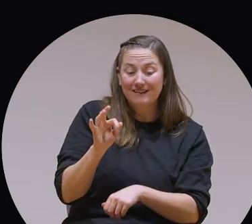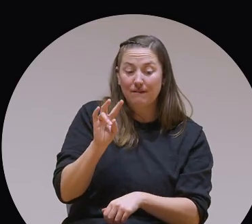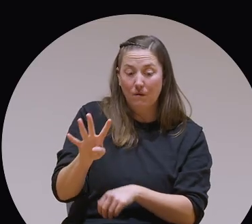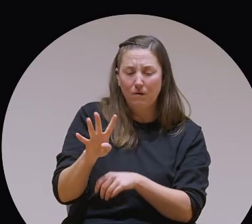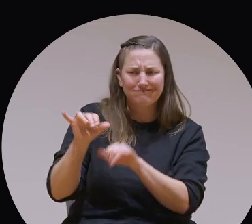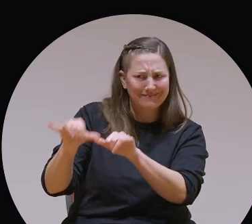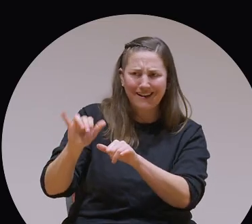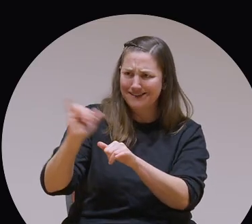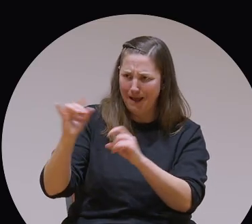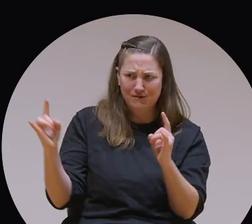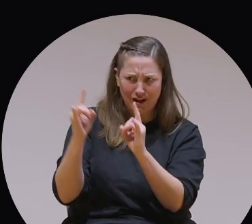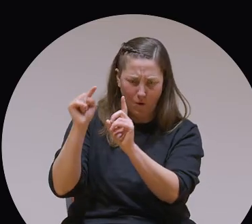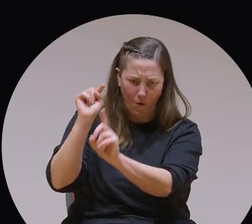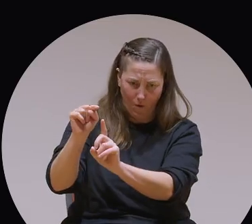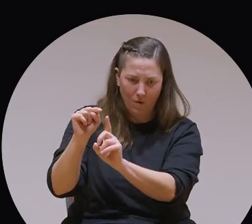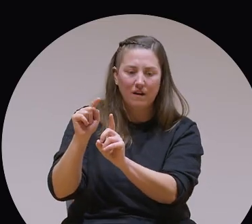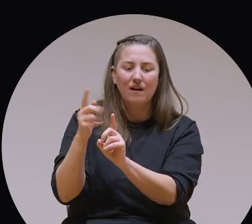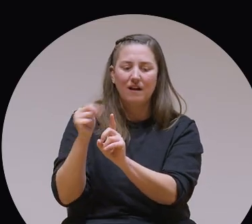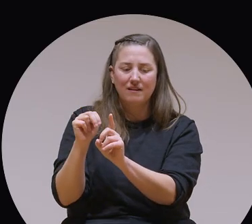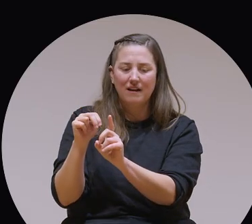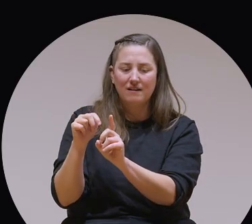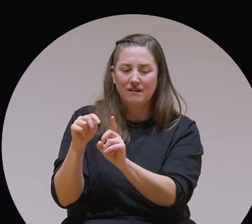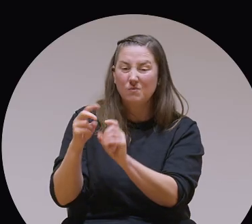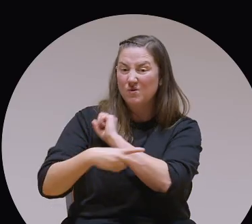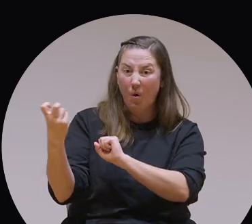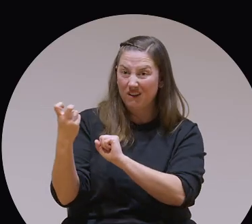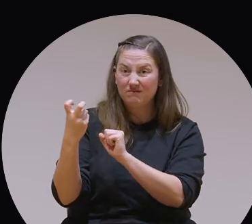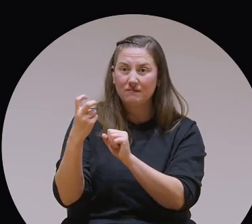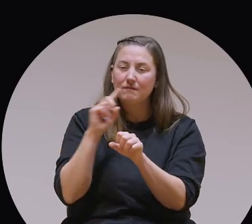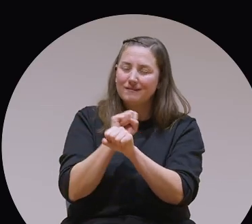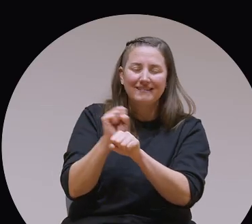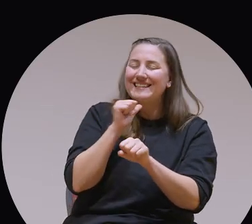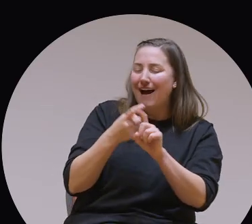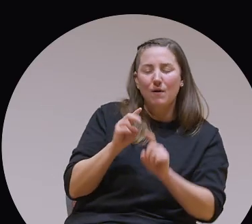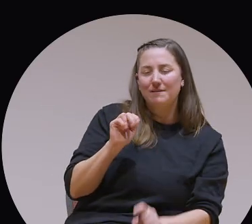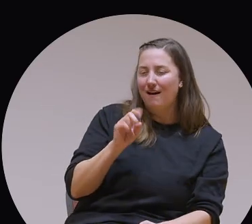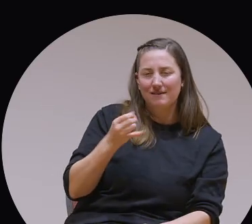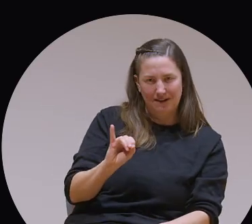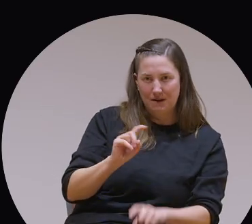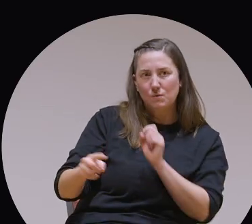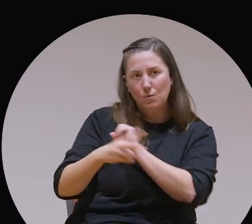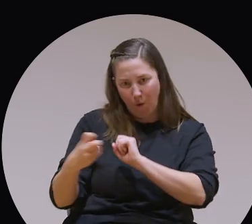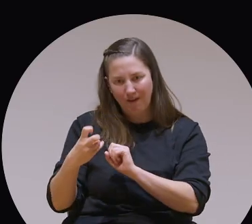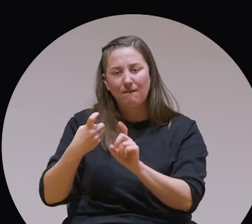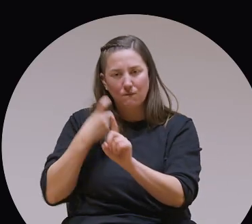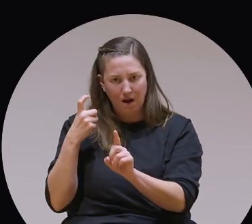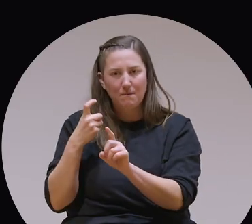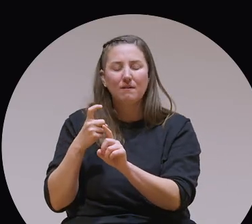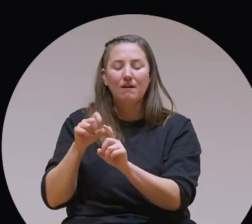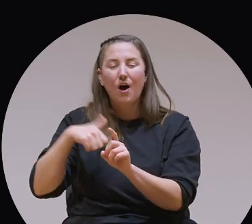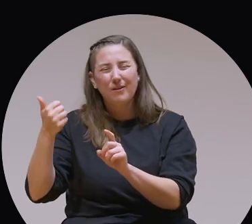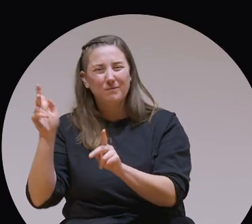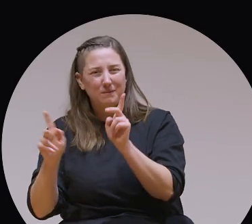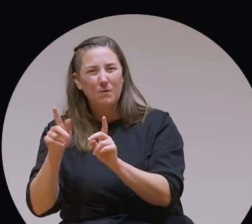in the chateau, and then in World War II, it was stolen. It was looted. It wasn't looted by the Nazis, though. It was looted by building